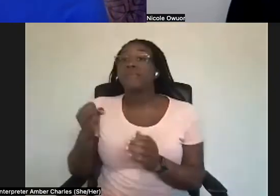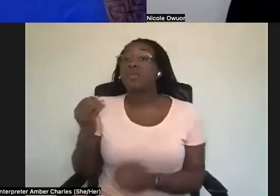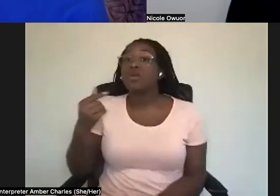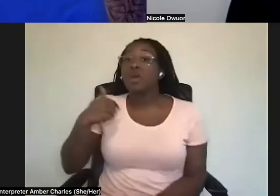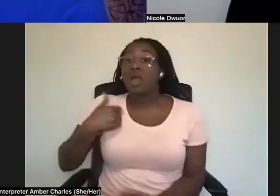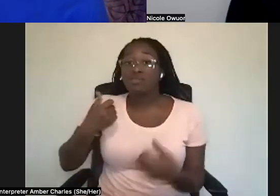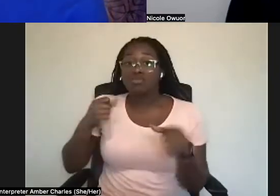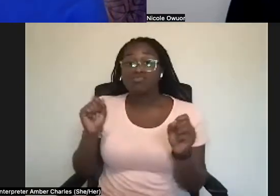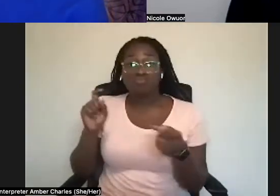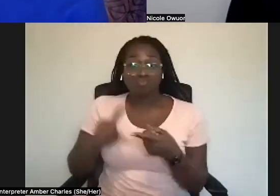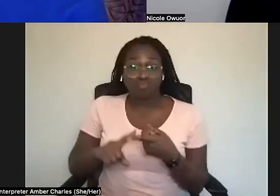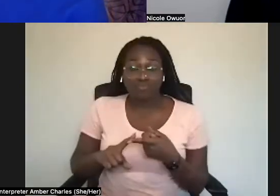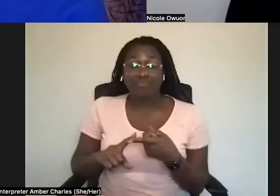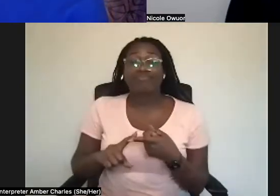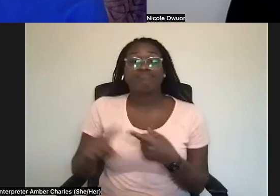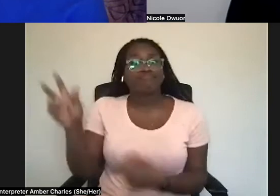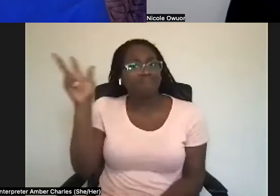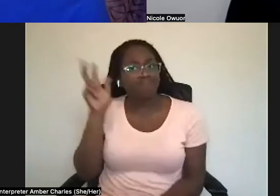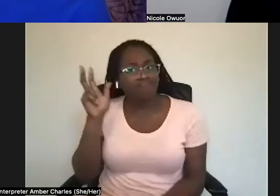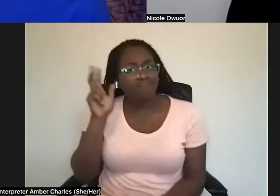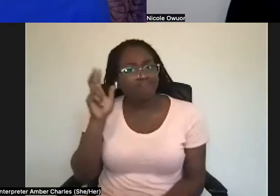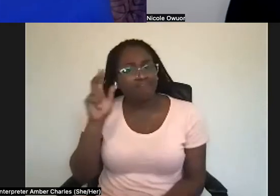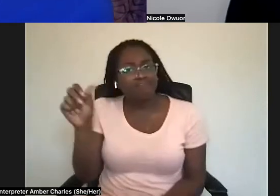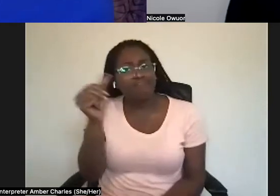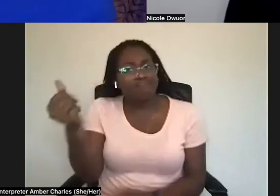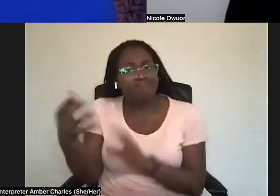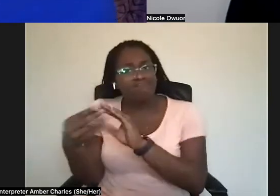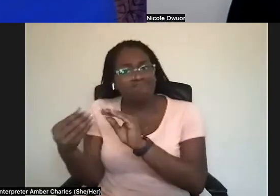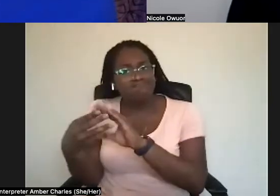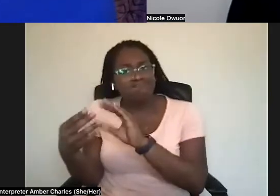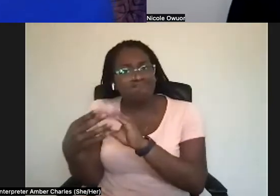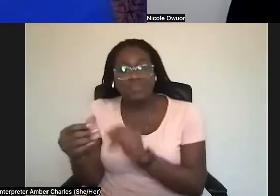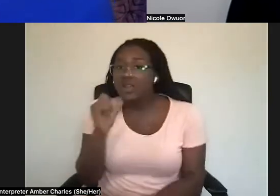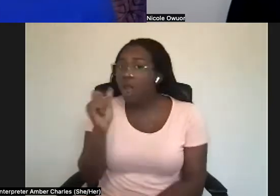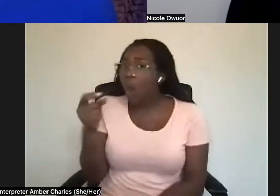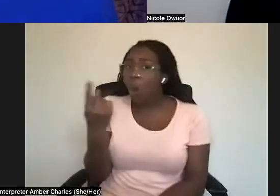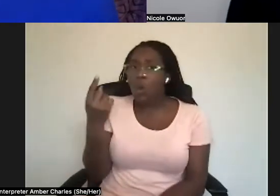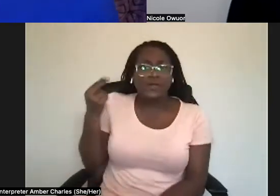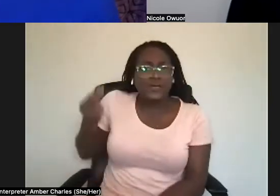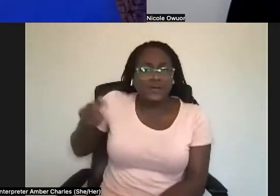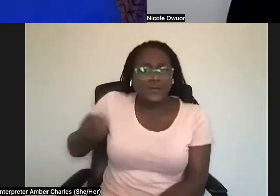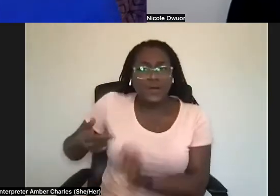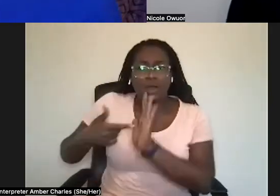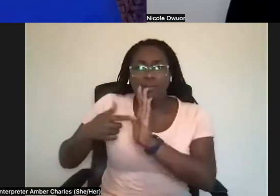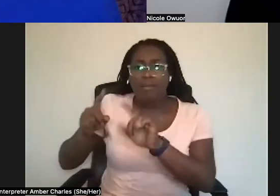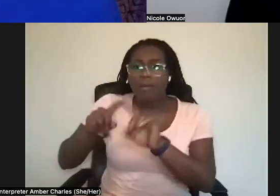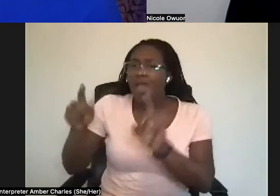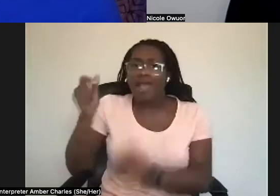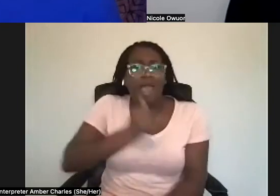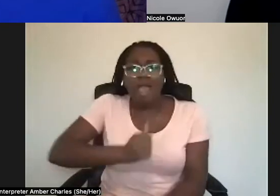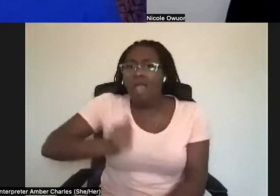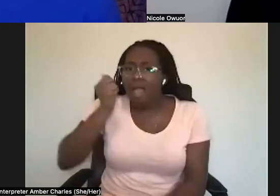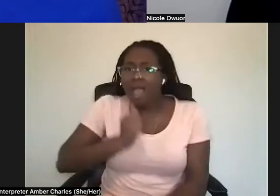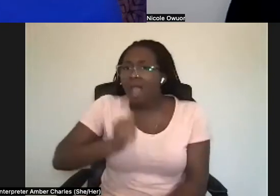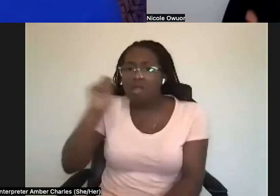to listen to other people's stories, not just historical examples, but people in my daily life.